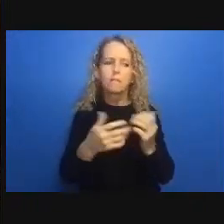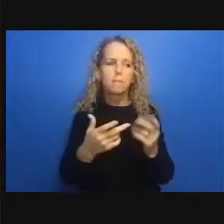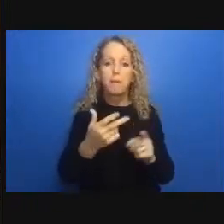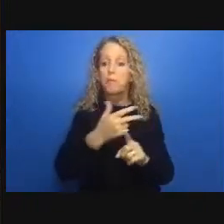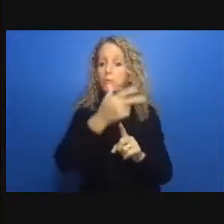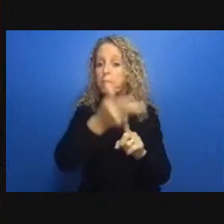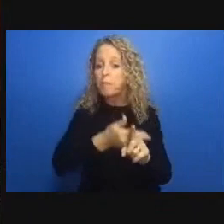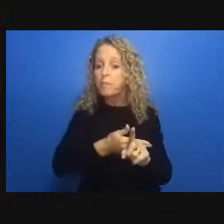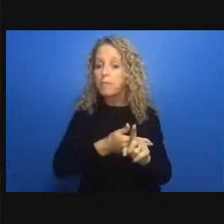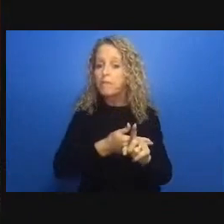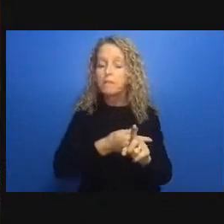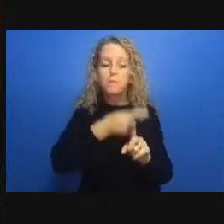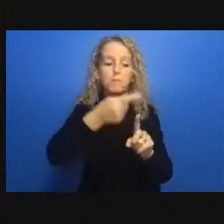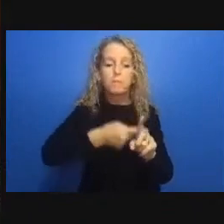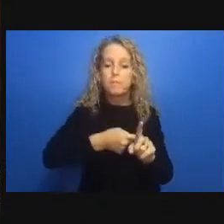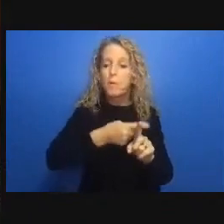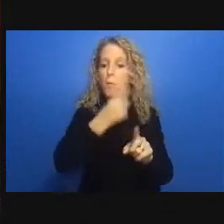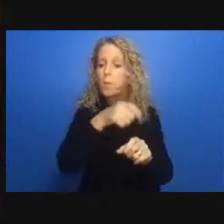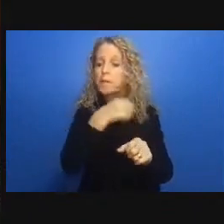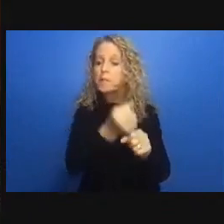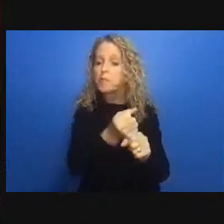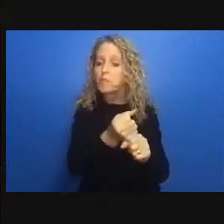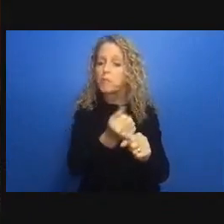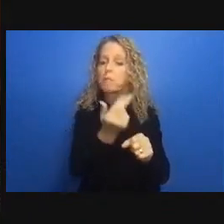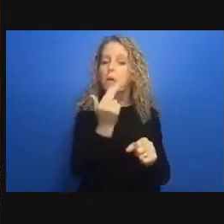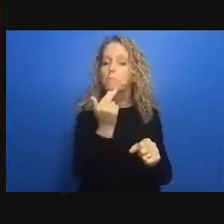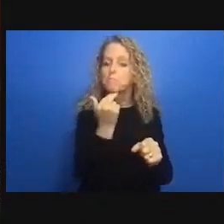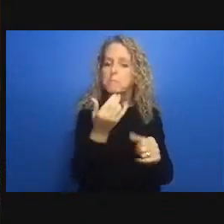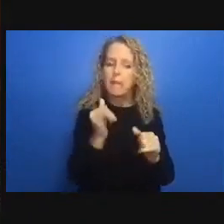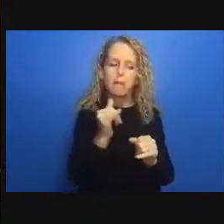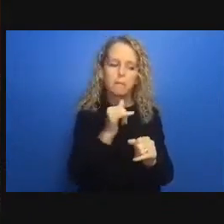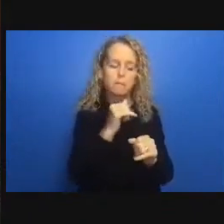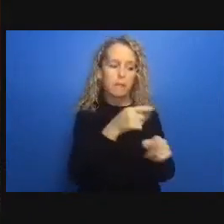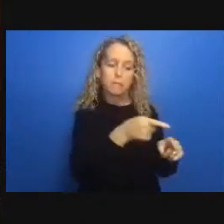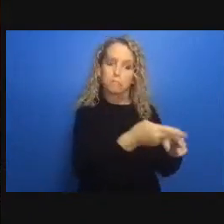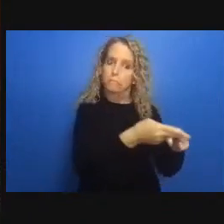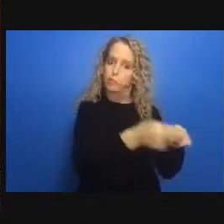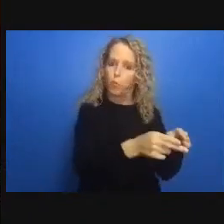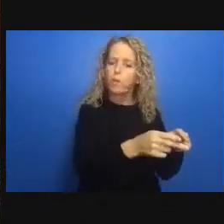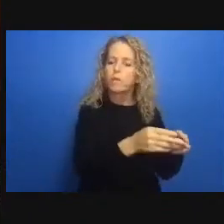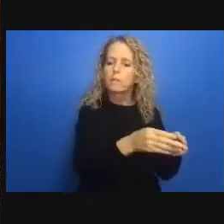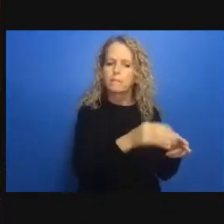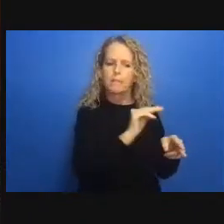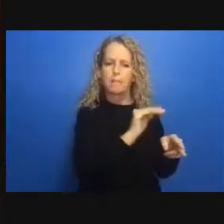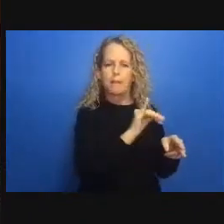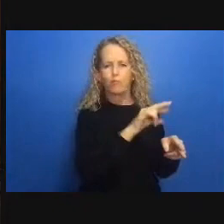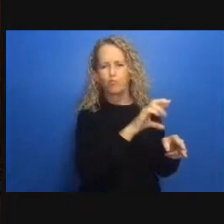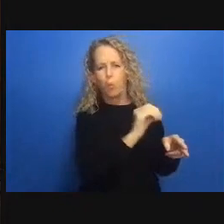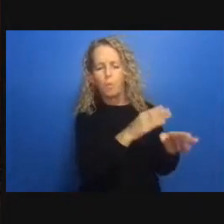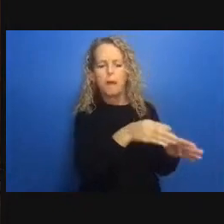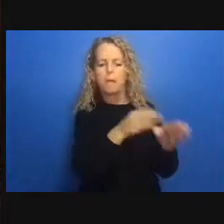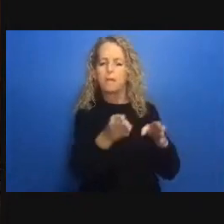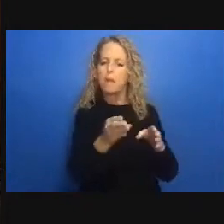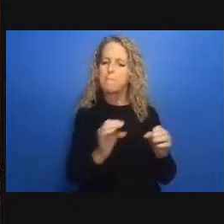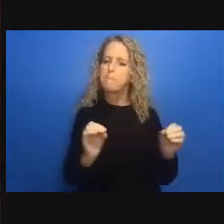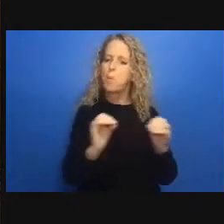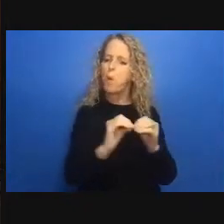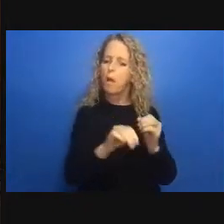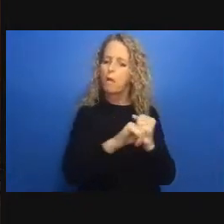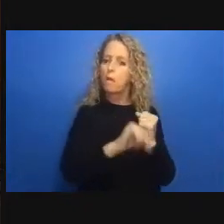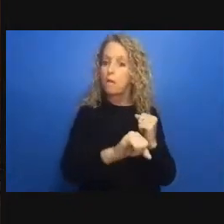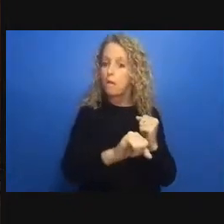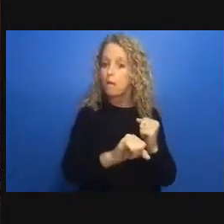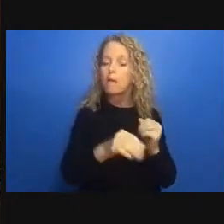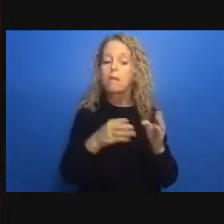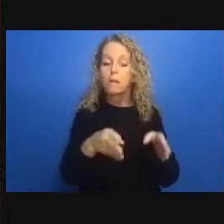1-year programs to upskill people a little bit more, slightly bigger chunks than the micro credentialing and the micro learning. And then finally,